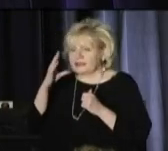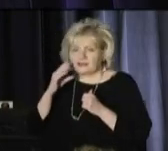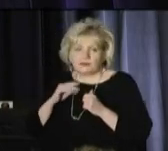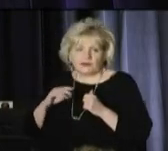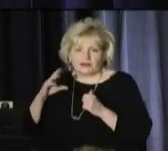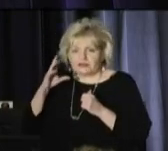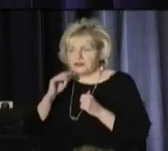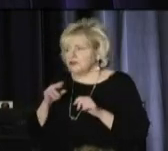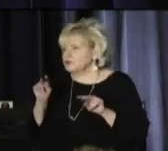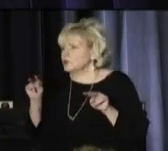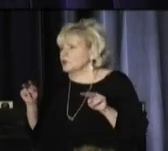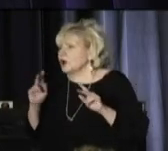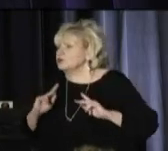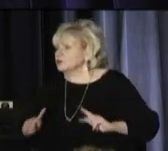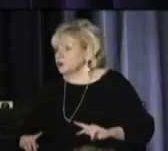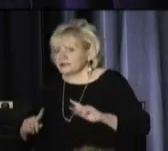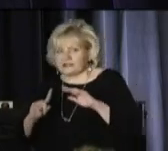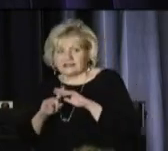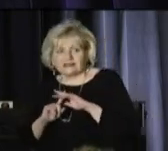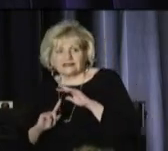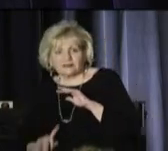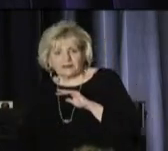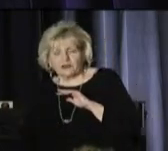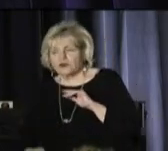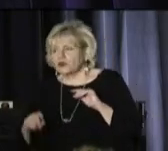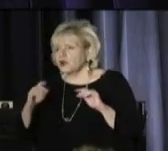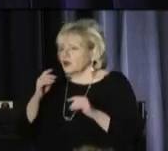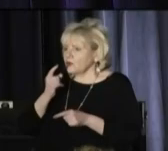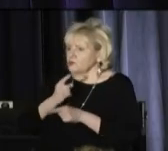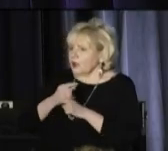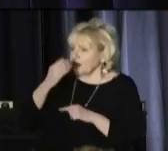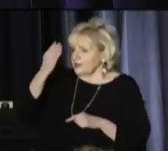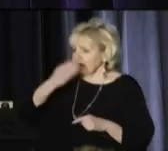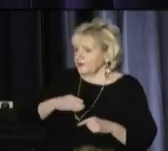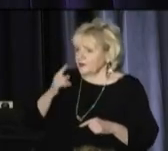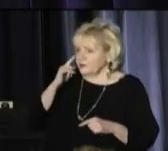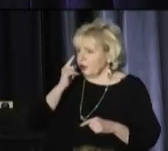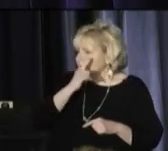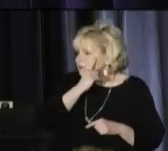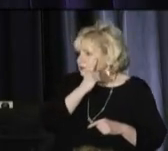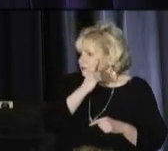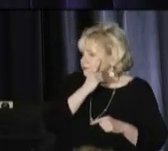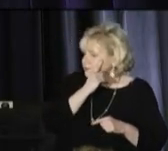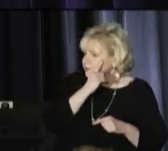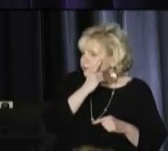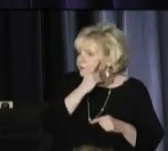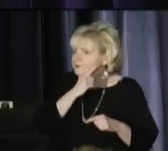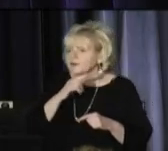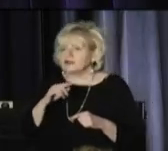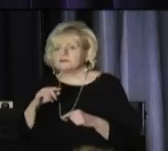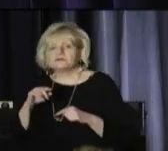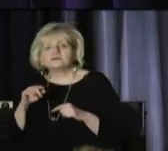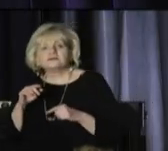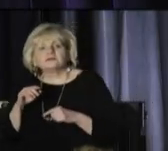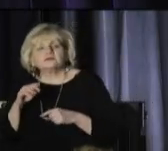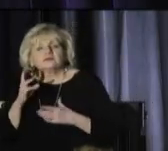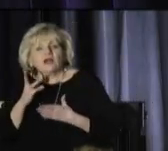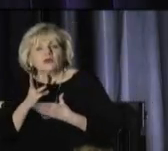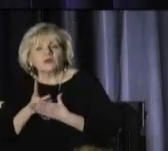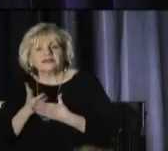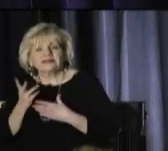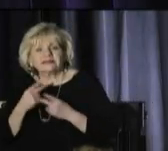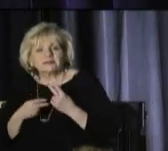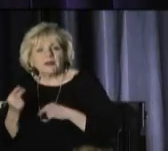to watch a person disappear right in front of your eyes, to witness memory's brittle cage fall